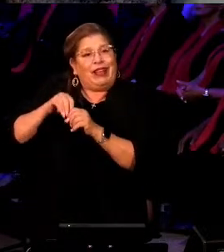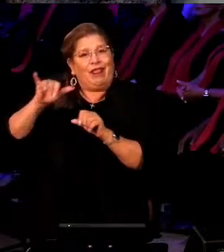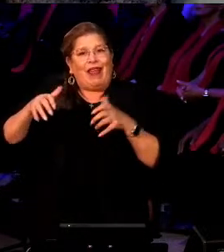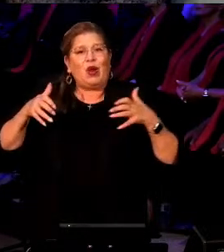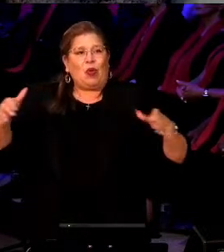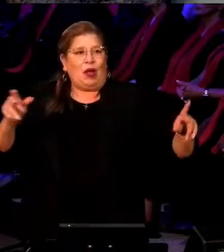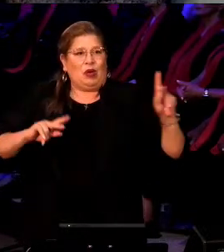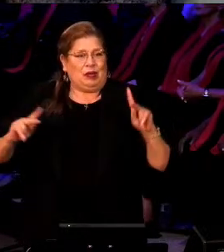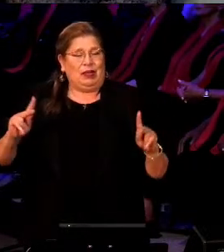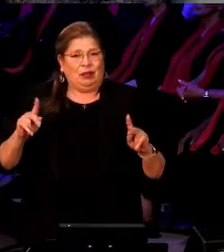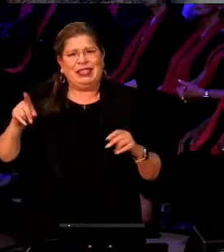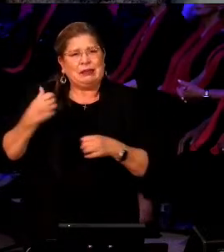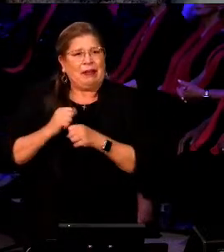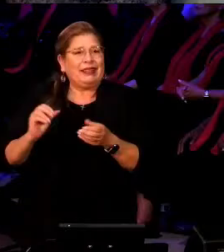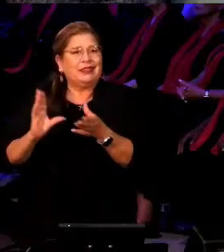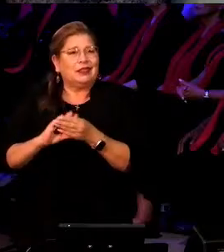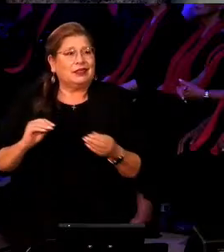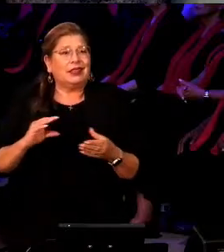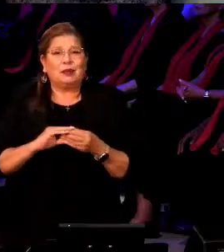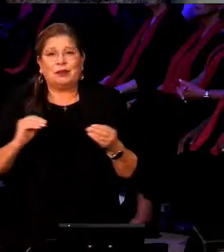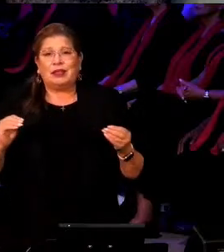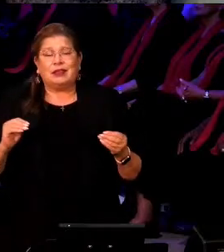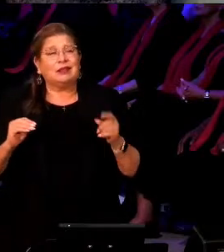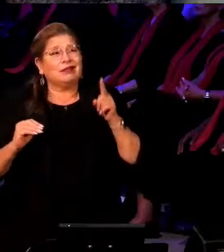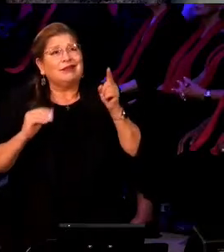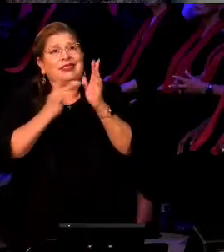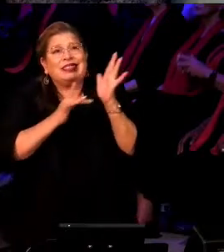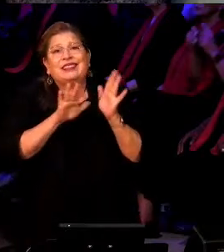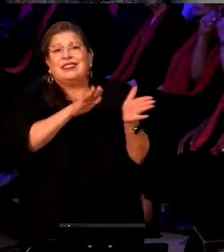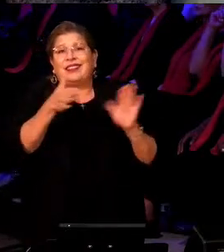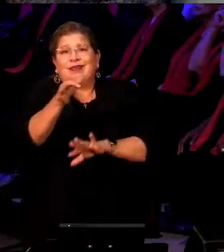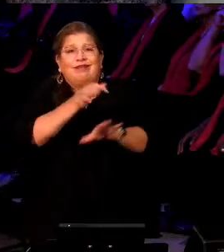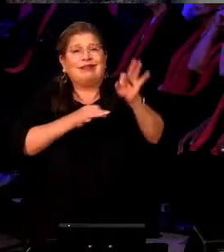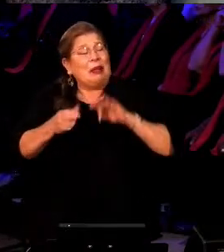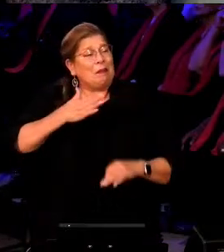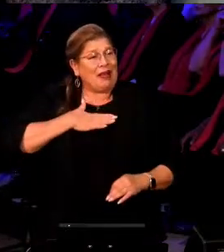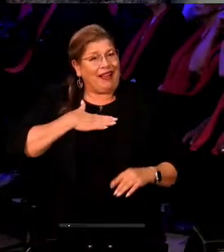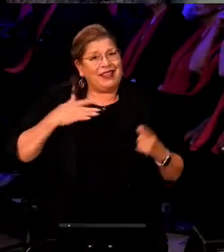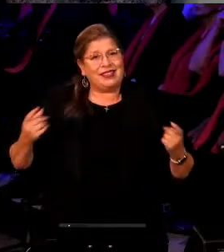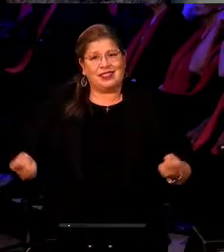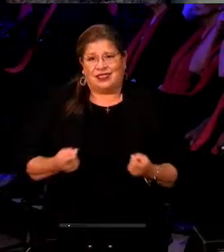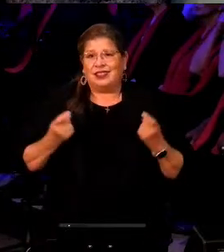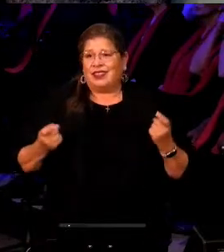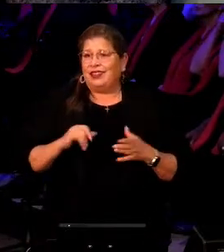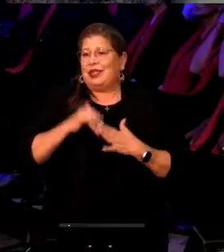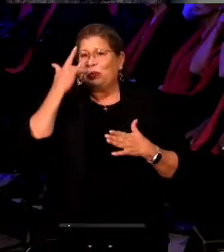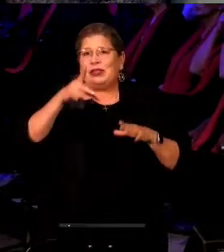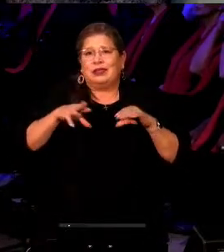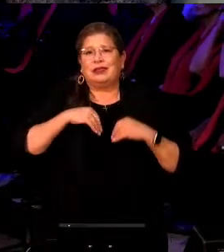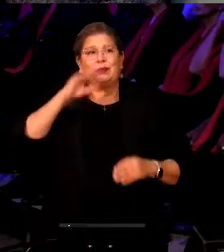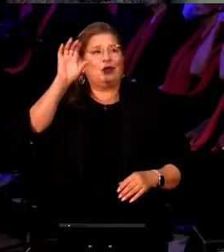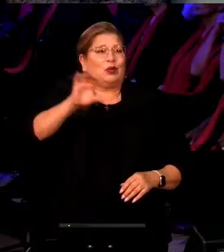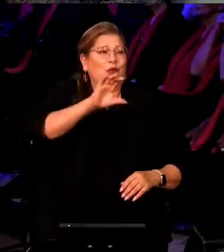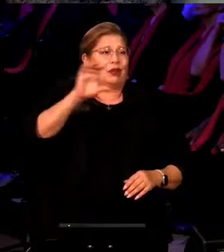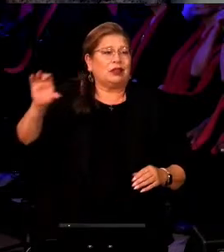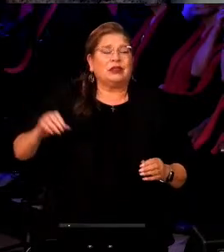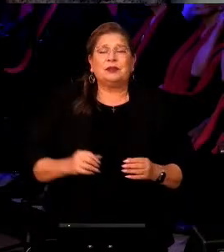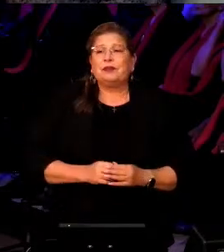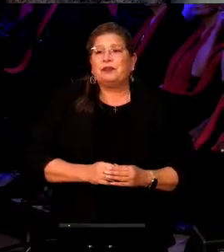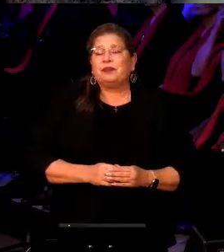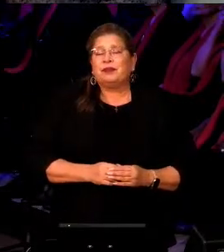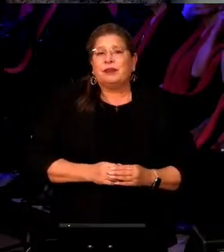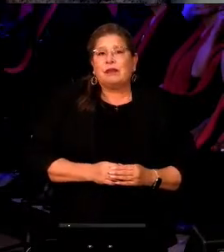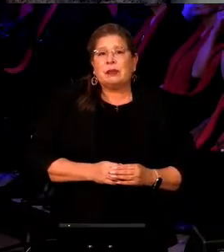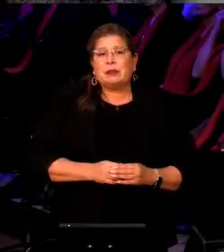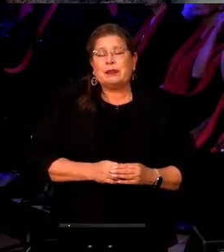It's a statement. It was for my sin that he went to the cross. But then as we read